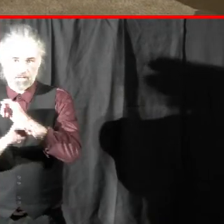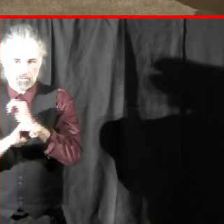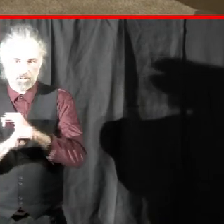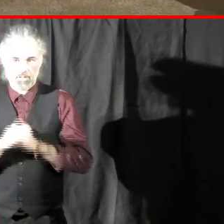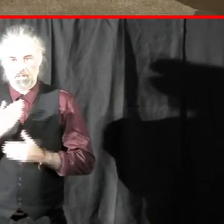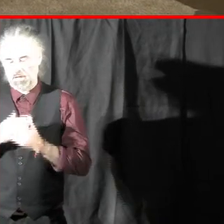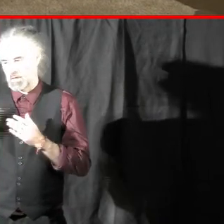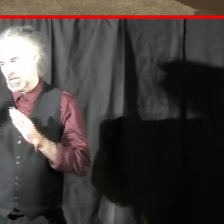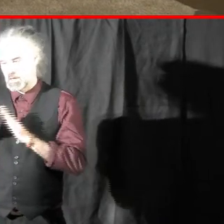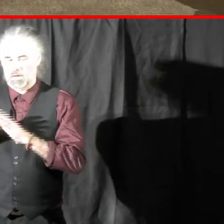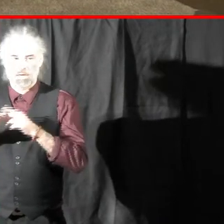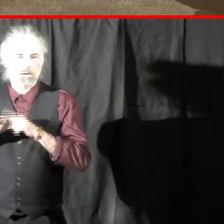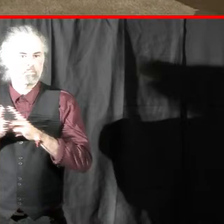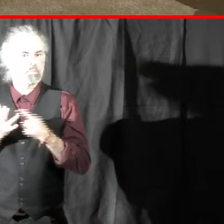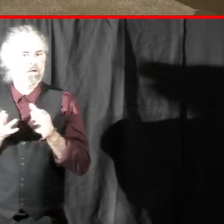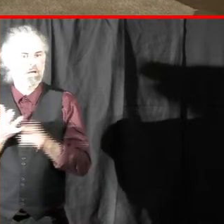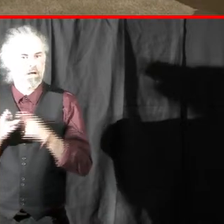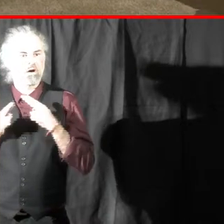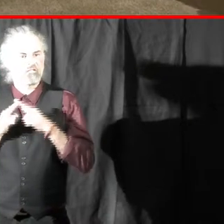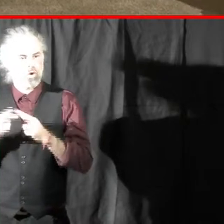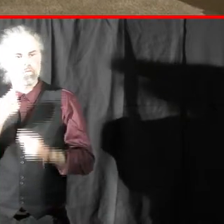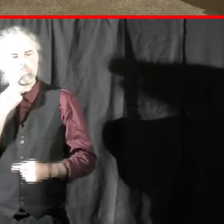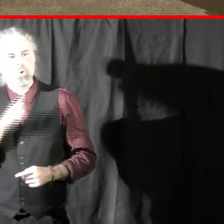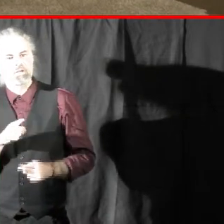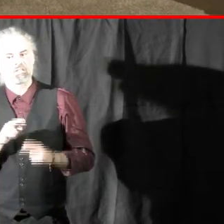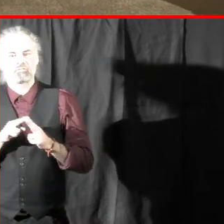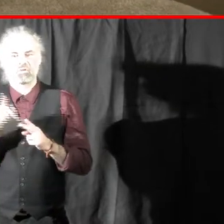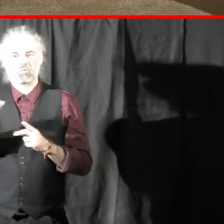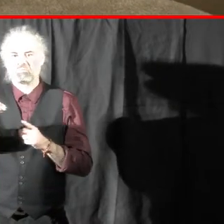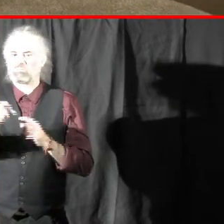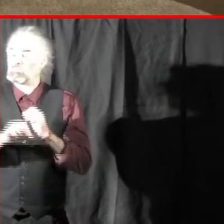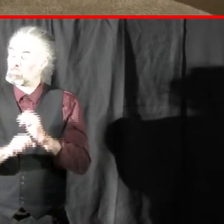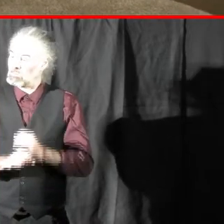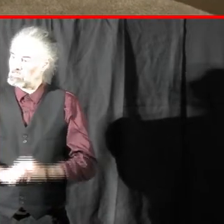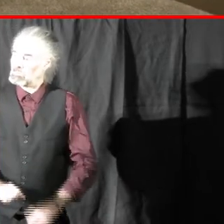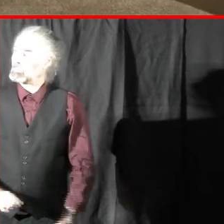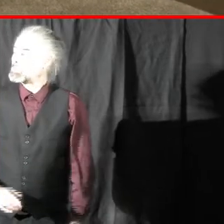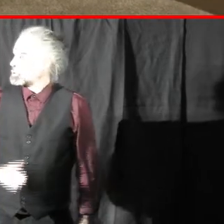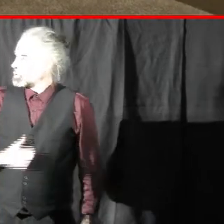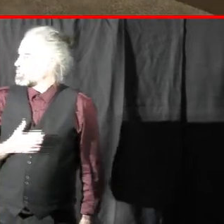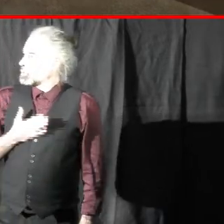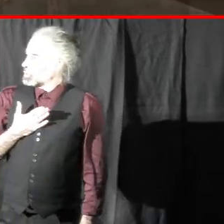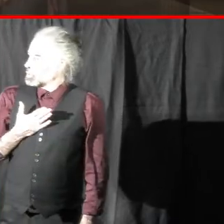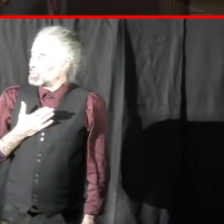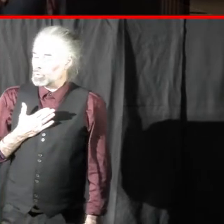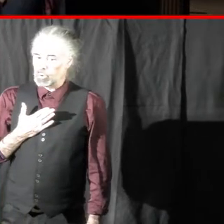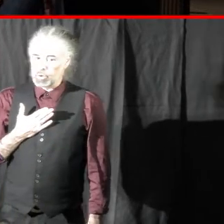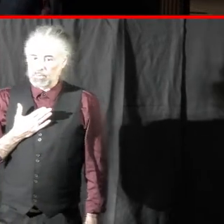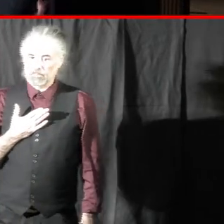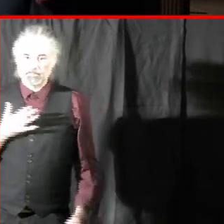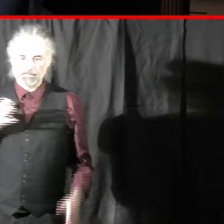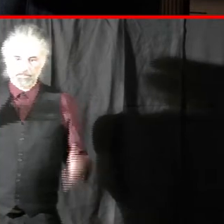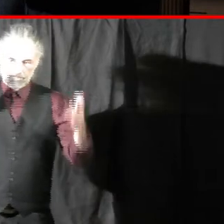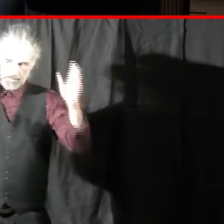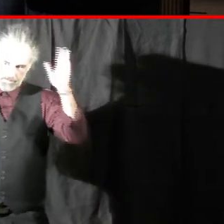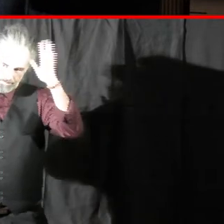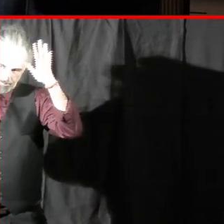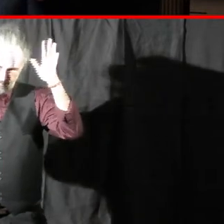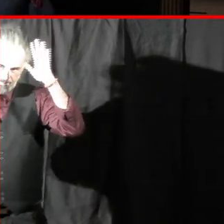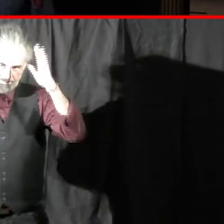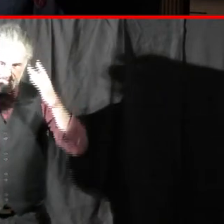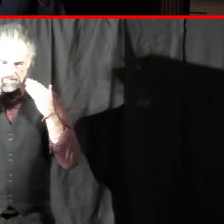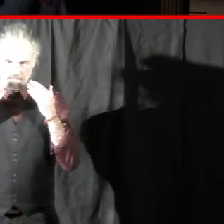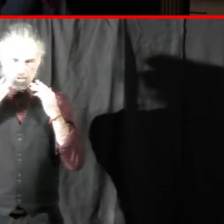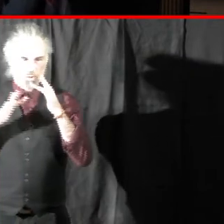for exaggerating the toxicity of the plant. Right. Lovely offer. Thank you, Online World. Thank you.